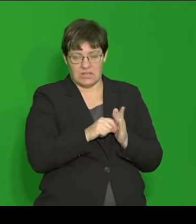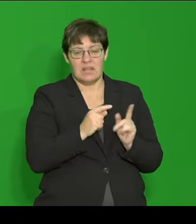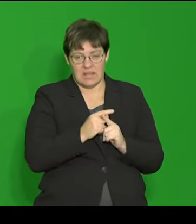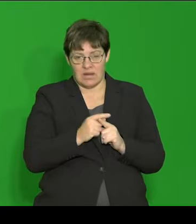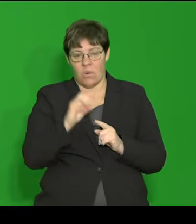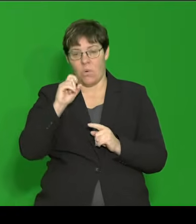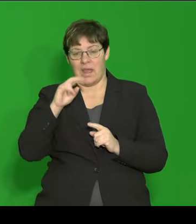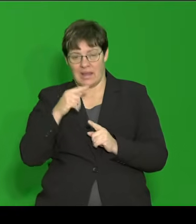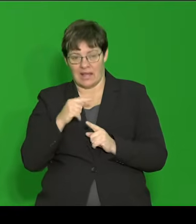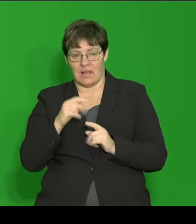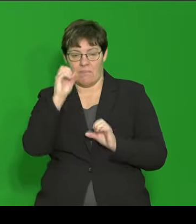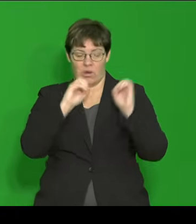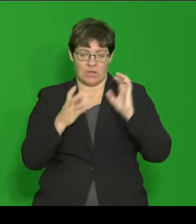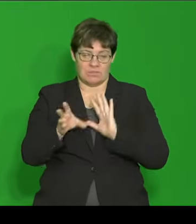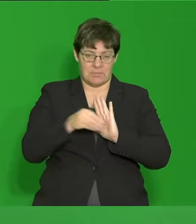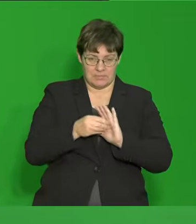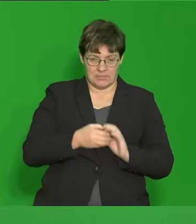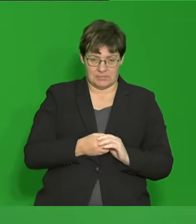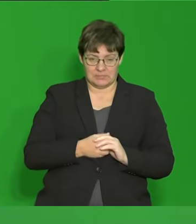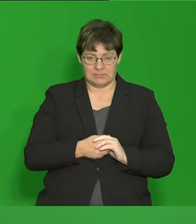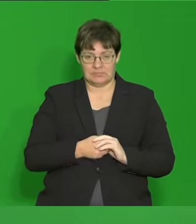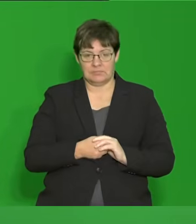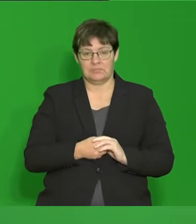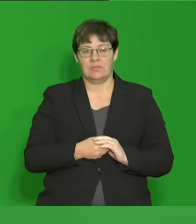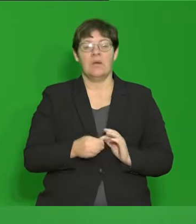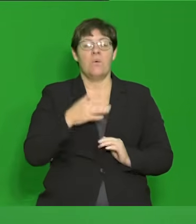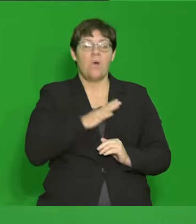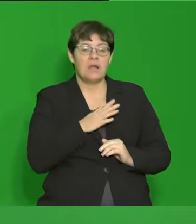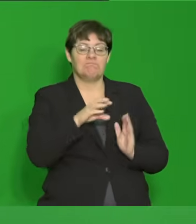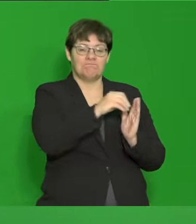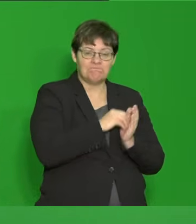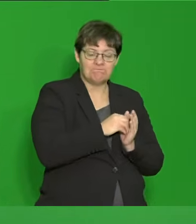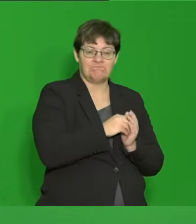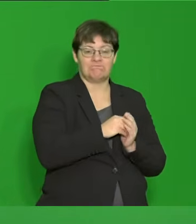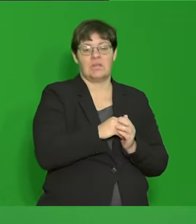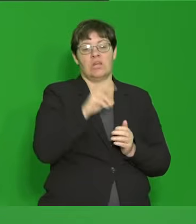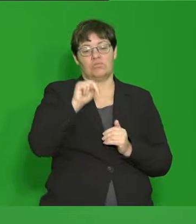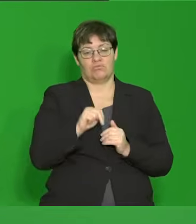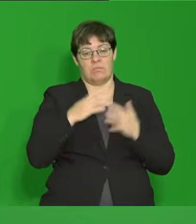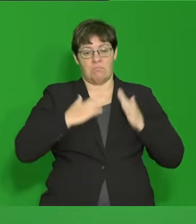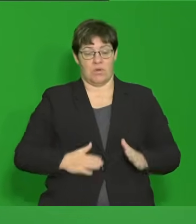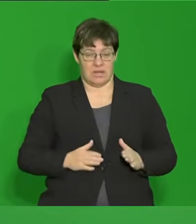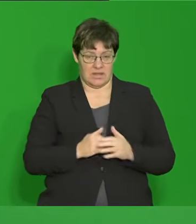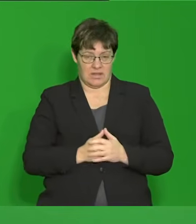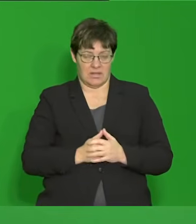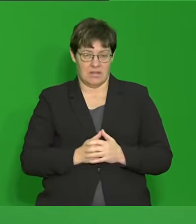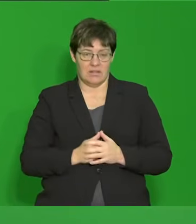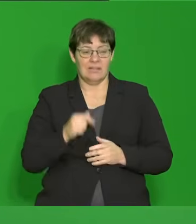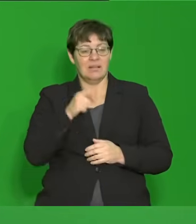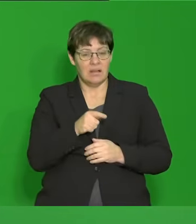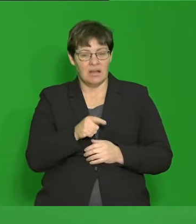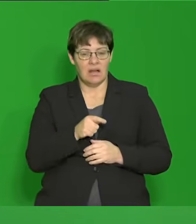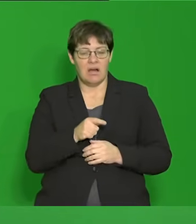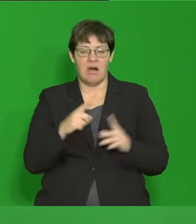organic molecules. The process of nutrition is to be able to bring in nutrients into the body. But remember that nutrients are often